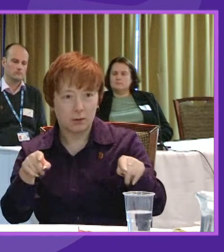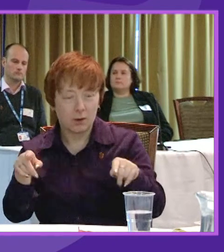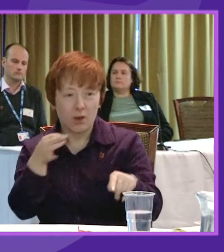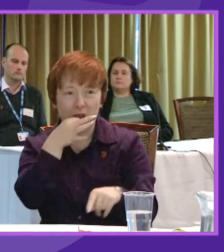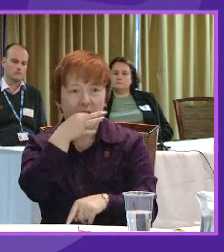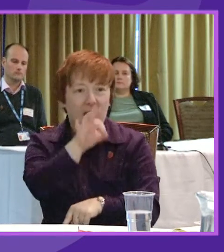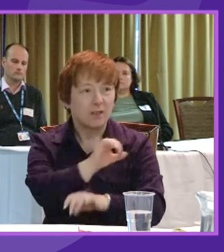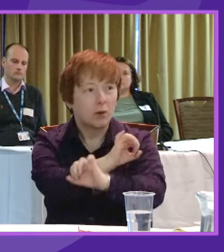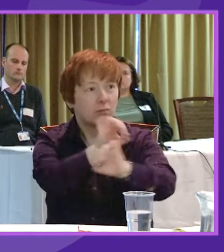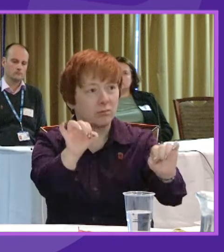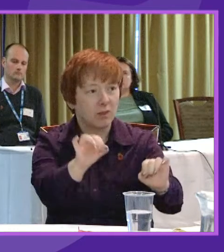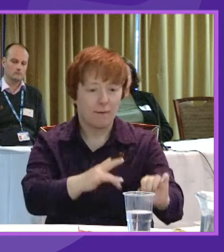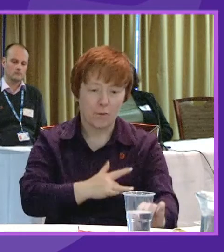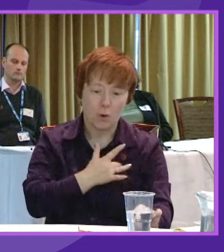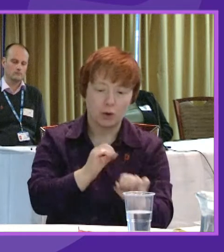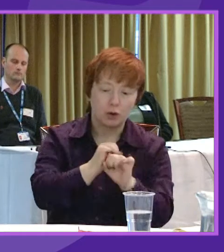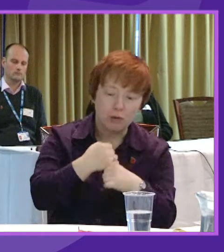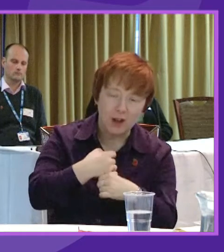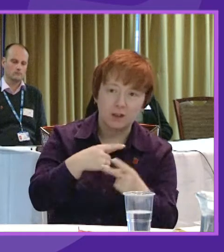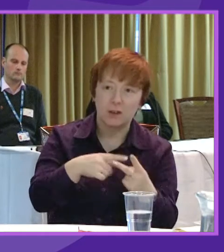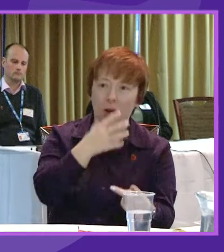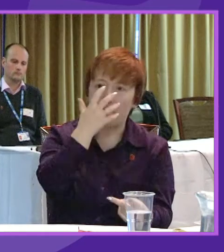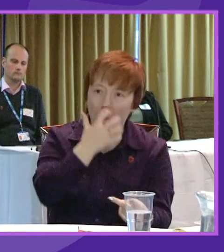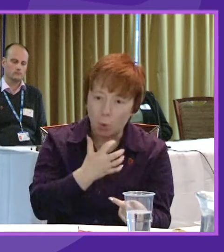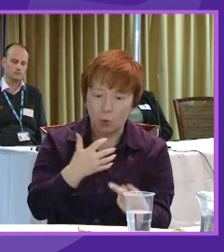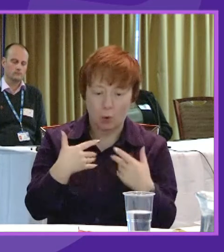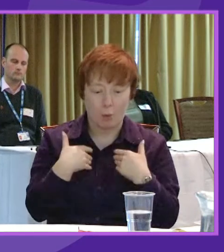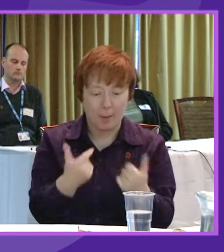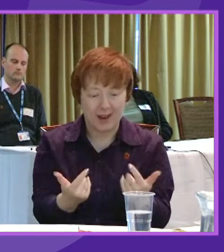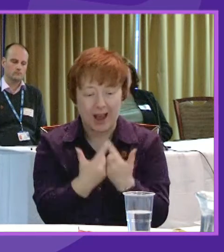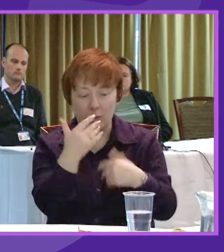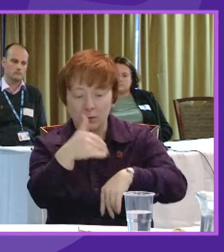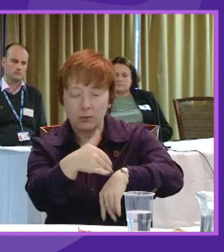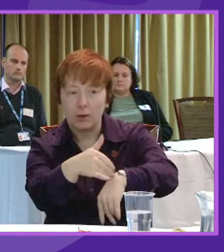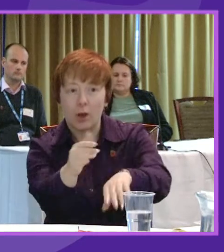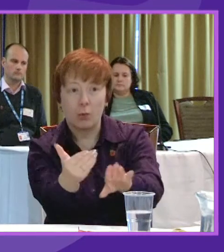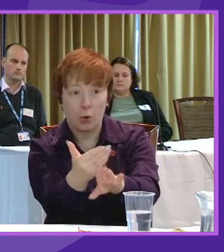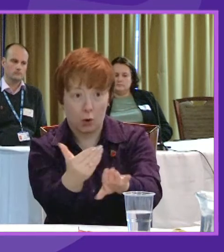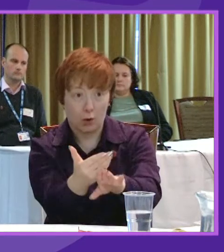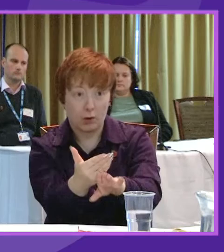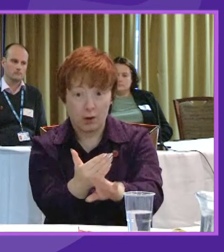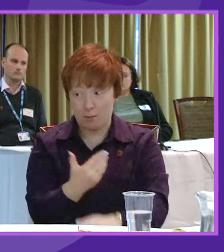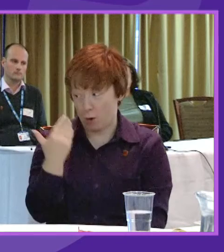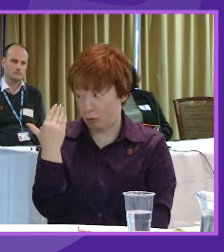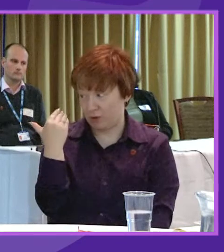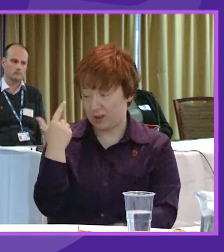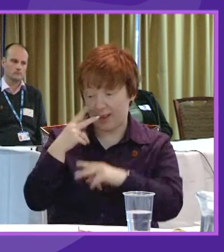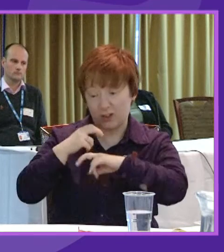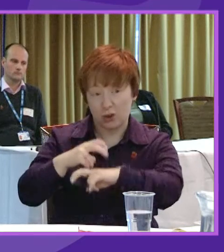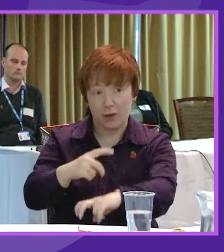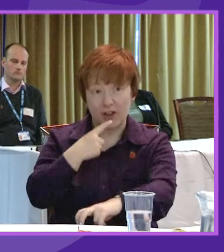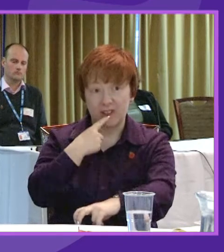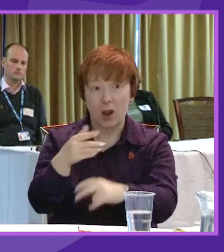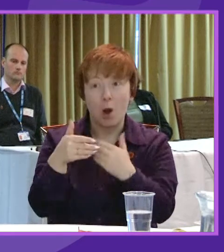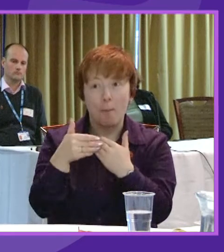professionals, which asked for participants' views on stress, mood and wellbeing, as well as an impact on work. And the findings of the most recent survey did